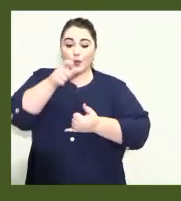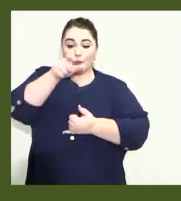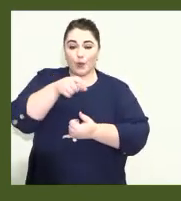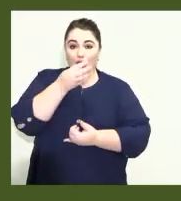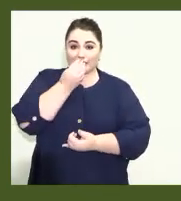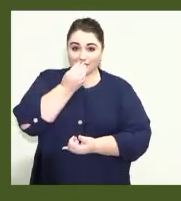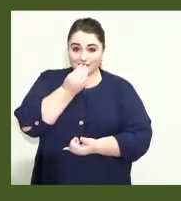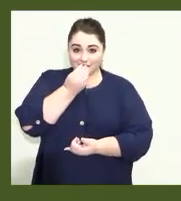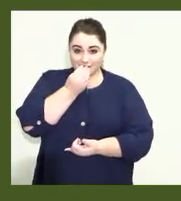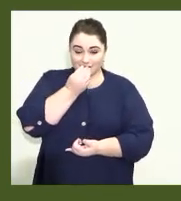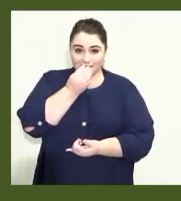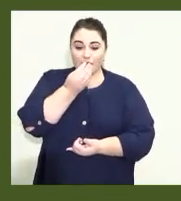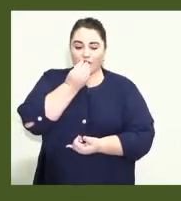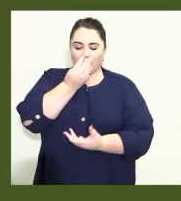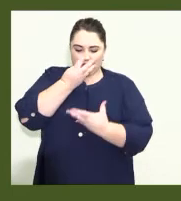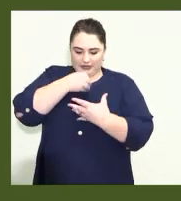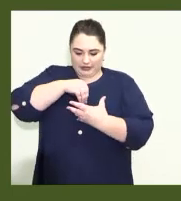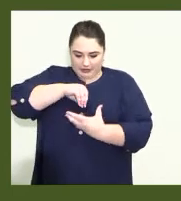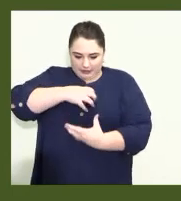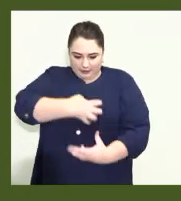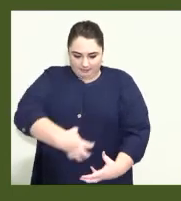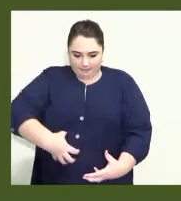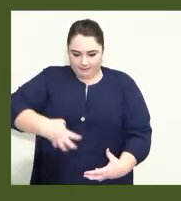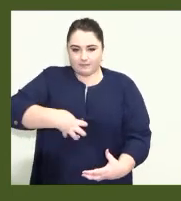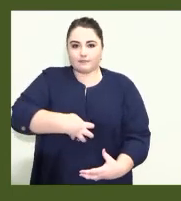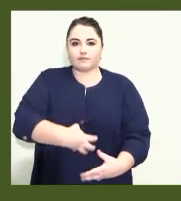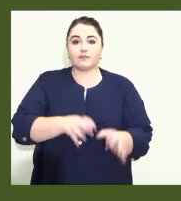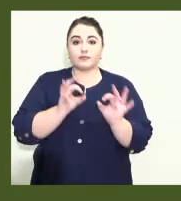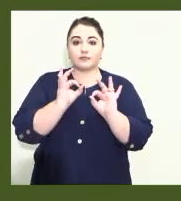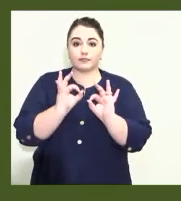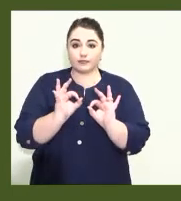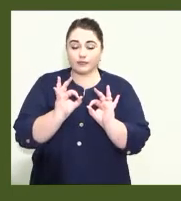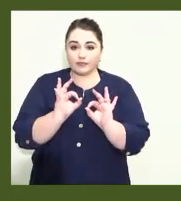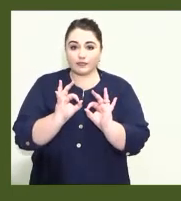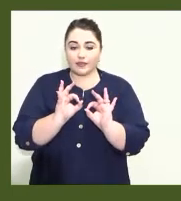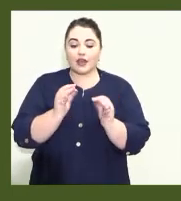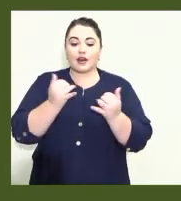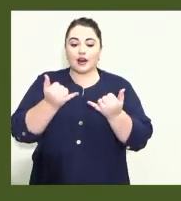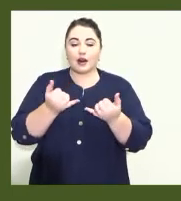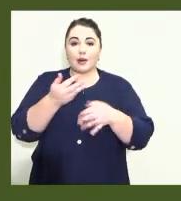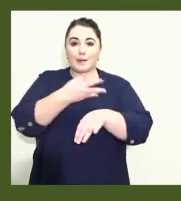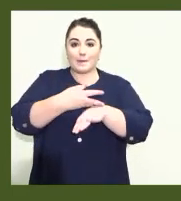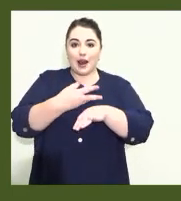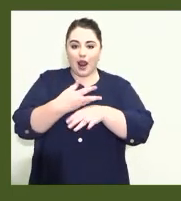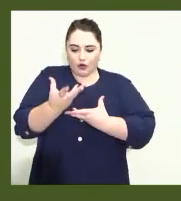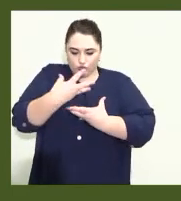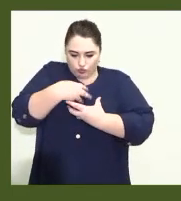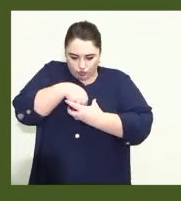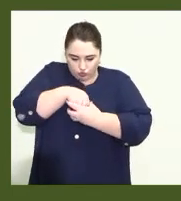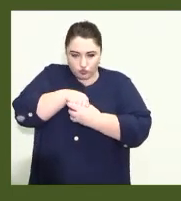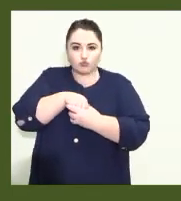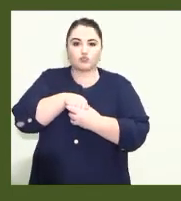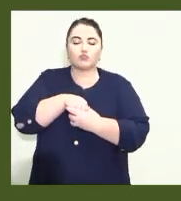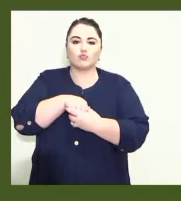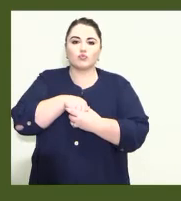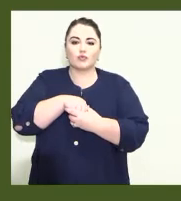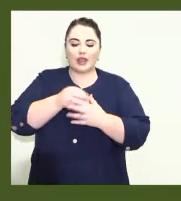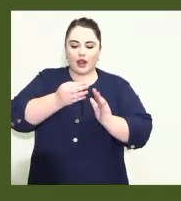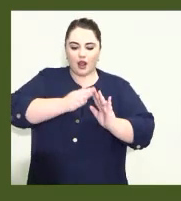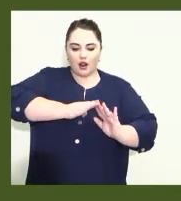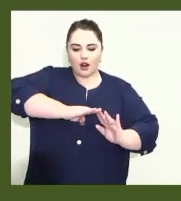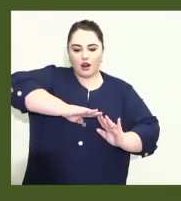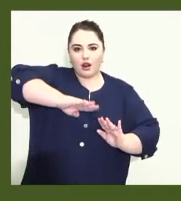the person eats. The food is digested. At this point, the food is then absorbed in the blood, and it actually